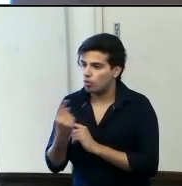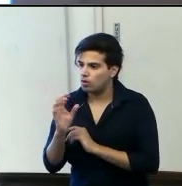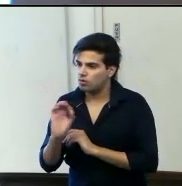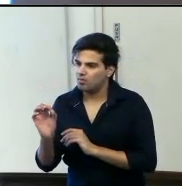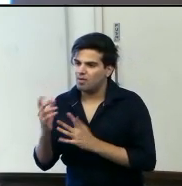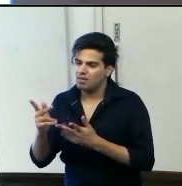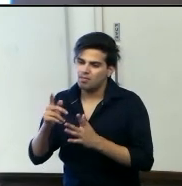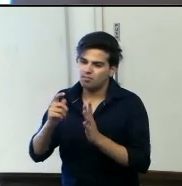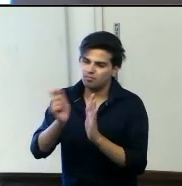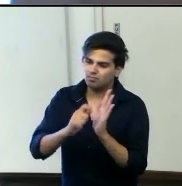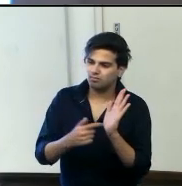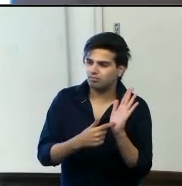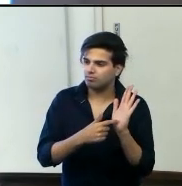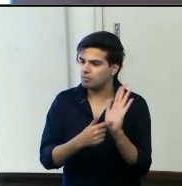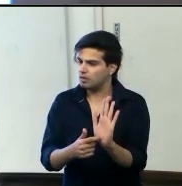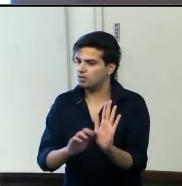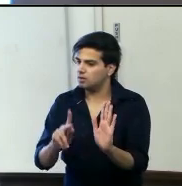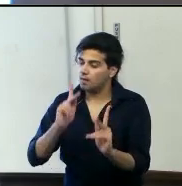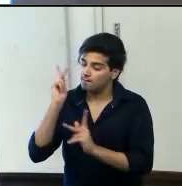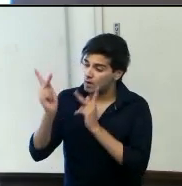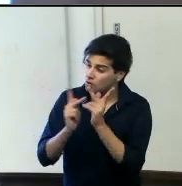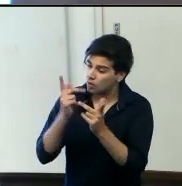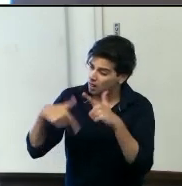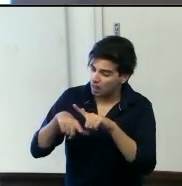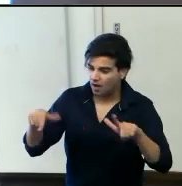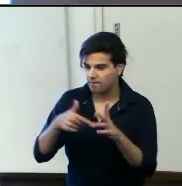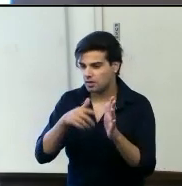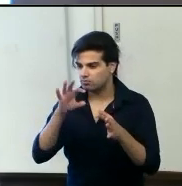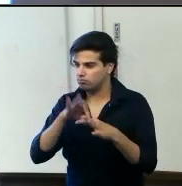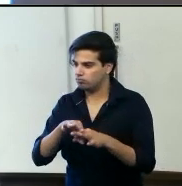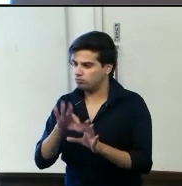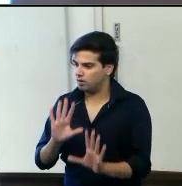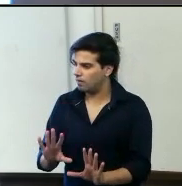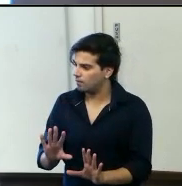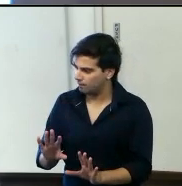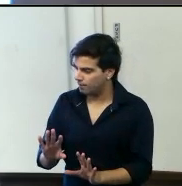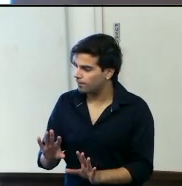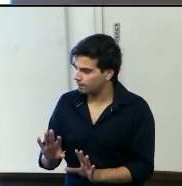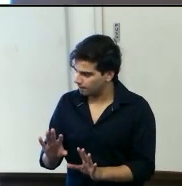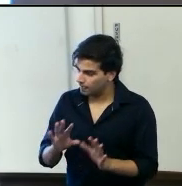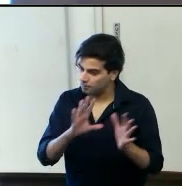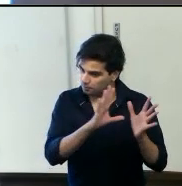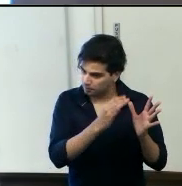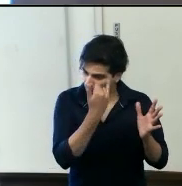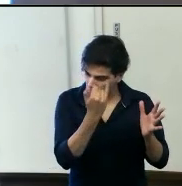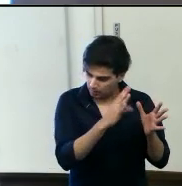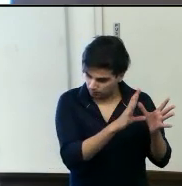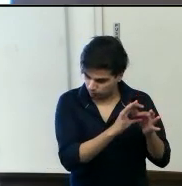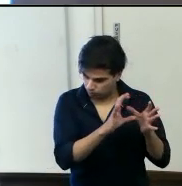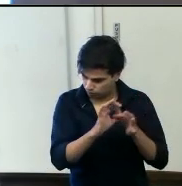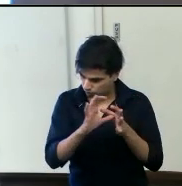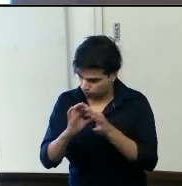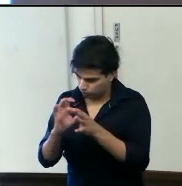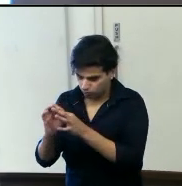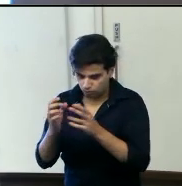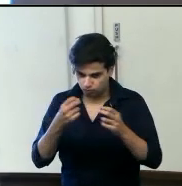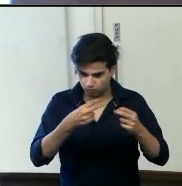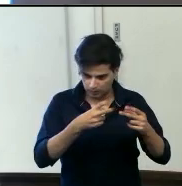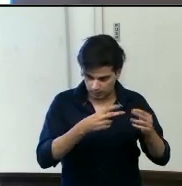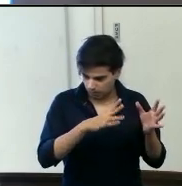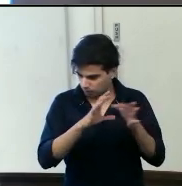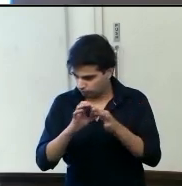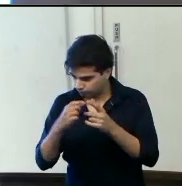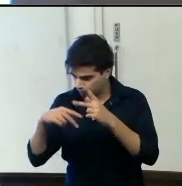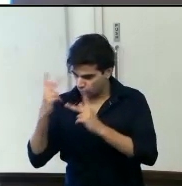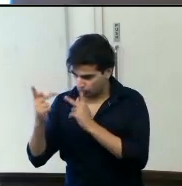just a form, just a texture. But these ideas which intersect, that enriches the whole experience for me also